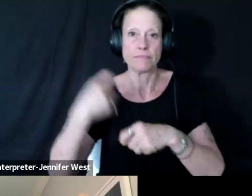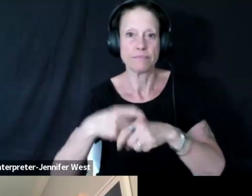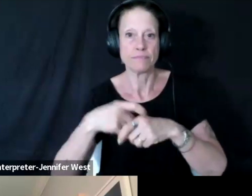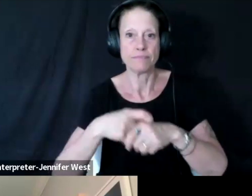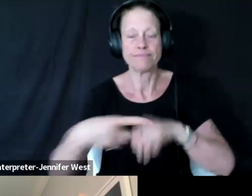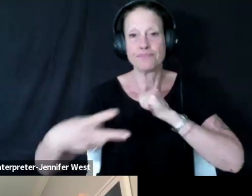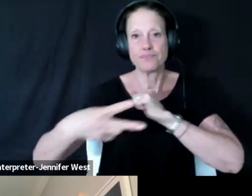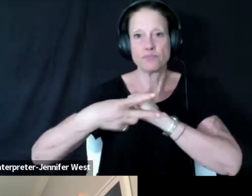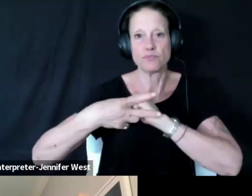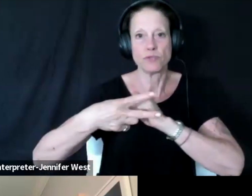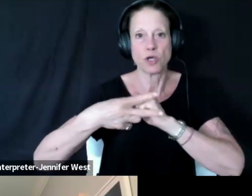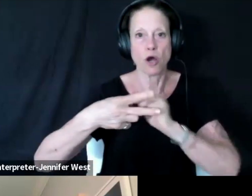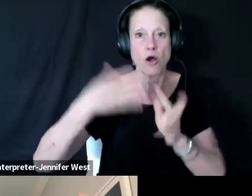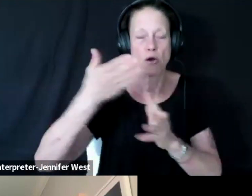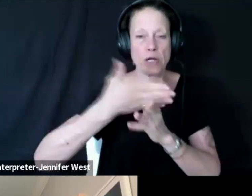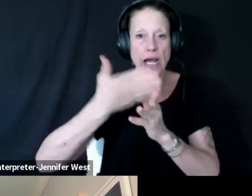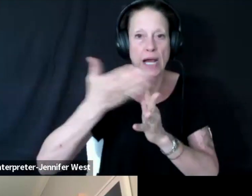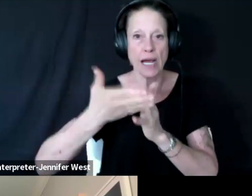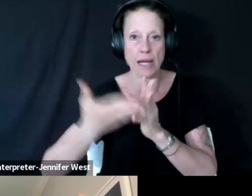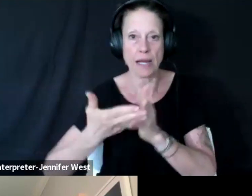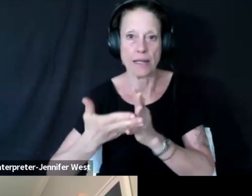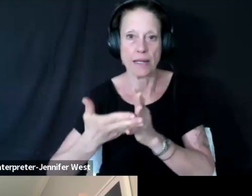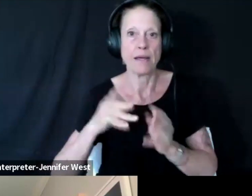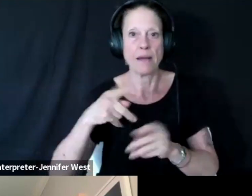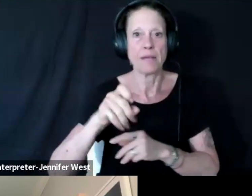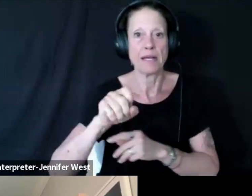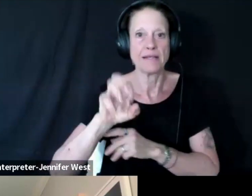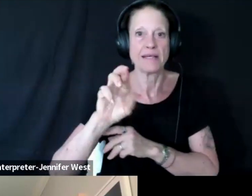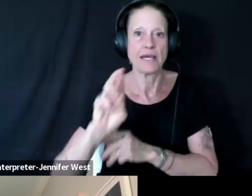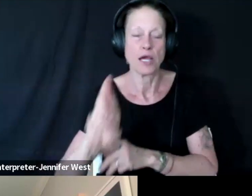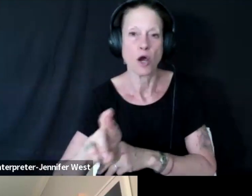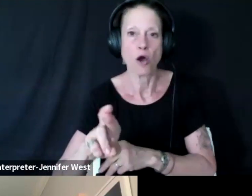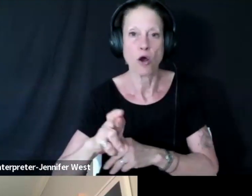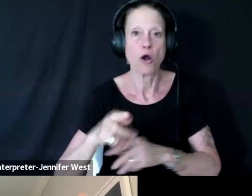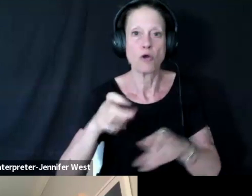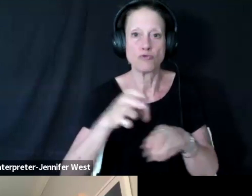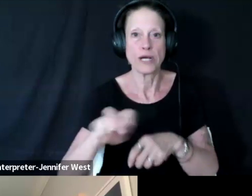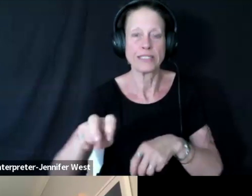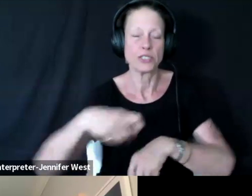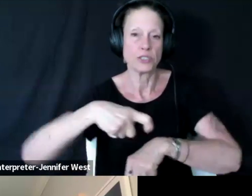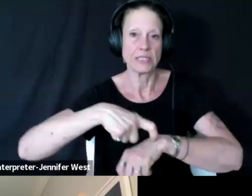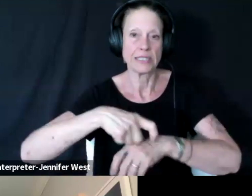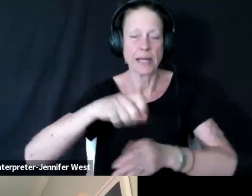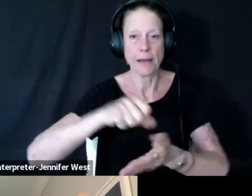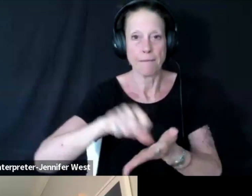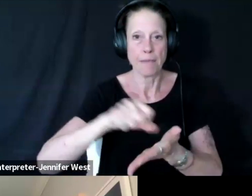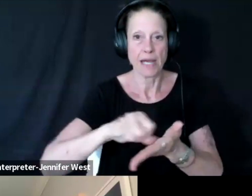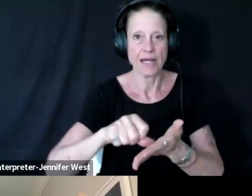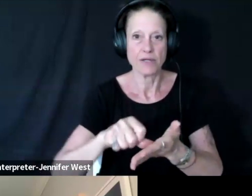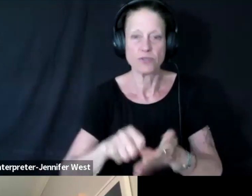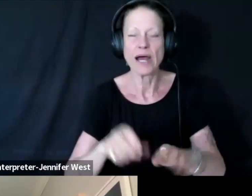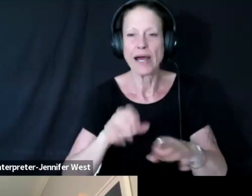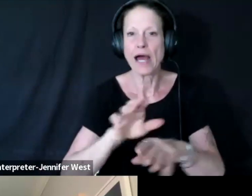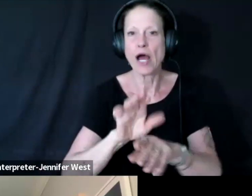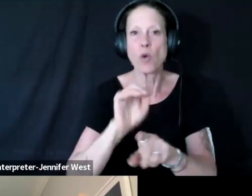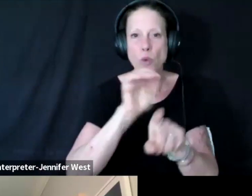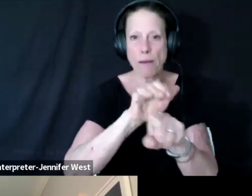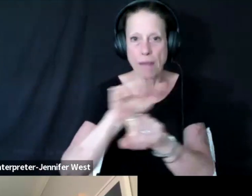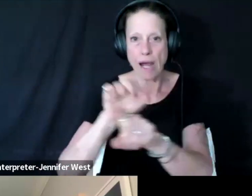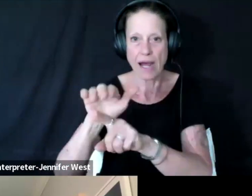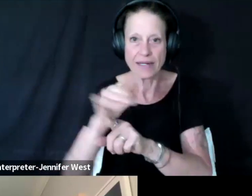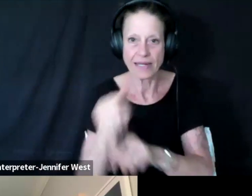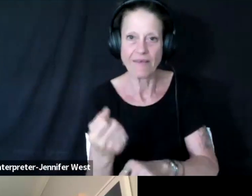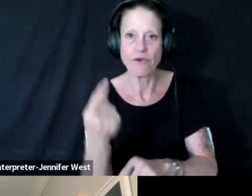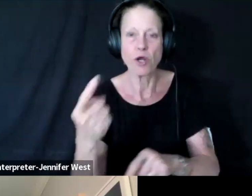on the PCR website Transition Times page. Just some Zoom tip reminders.